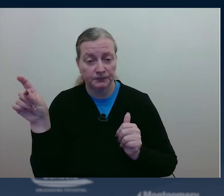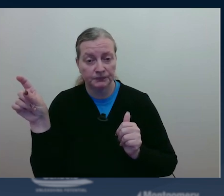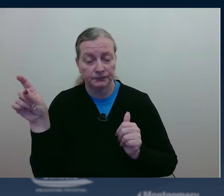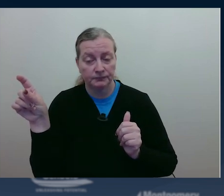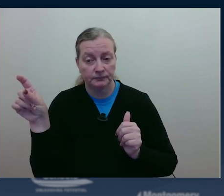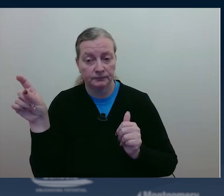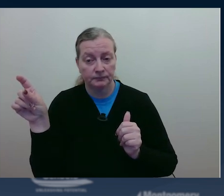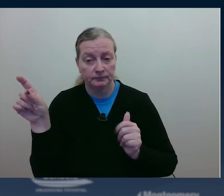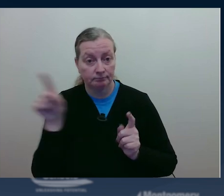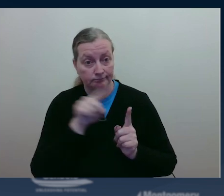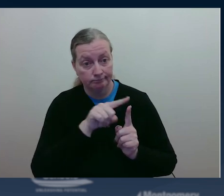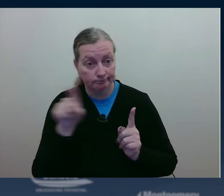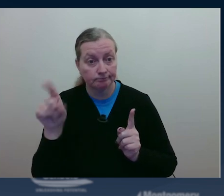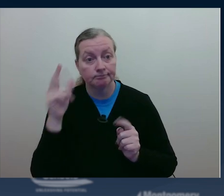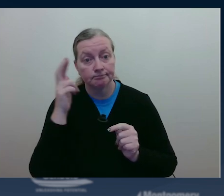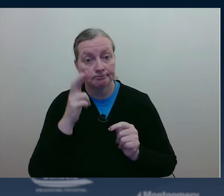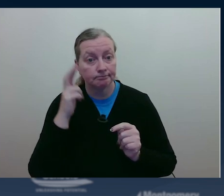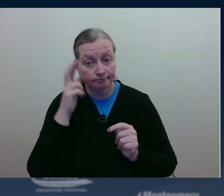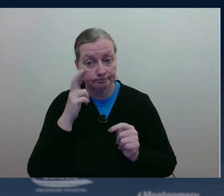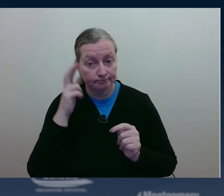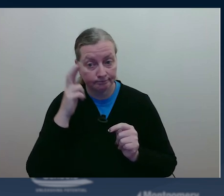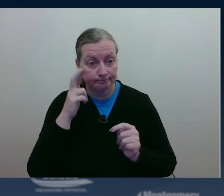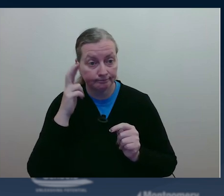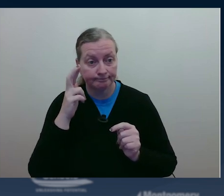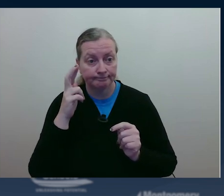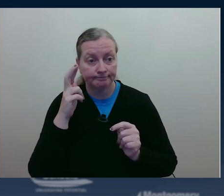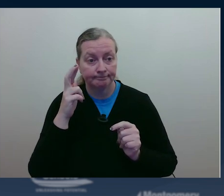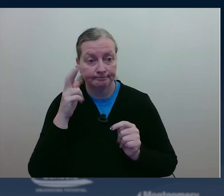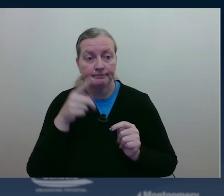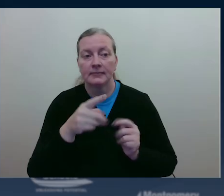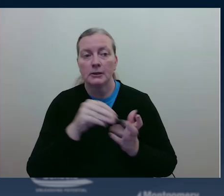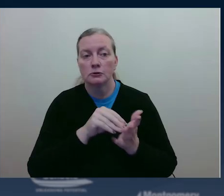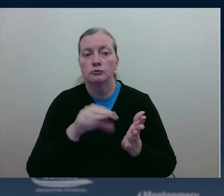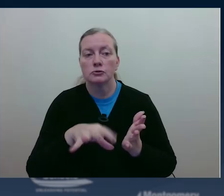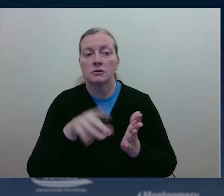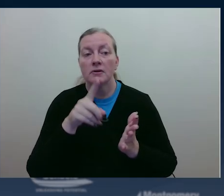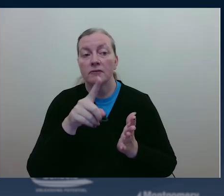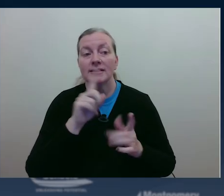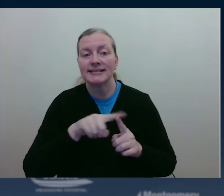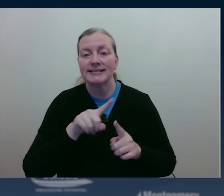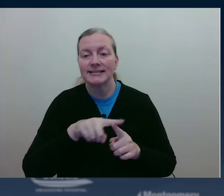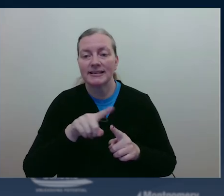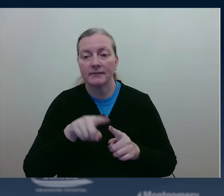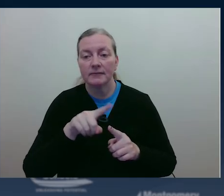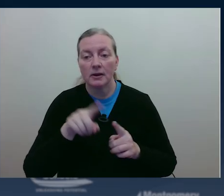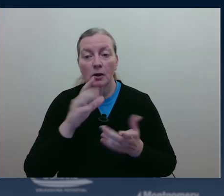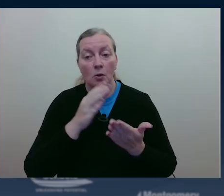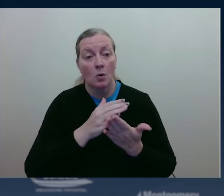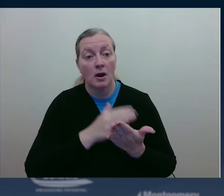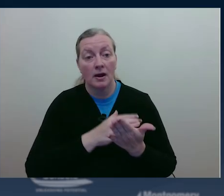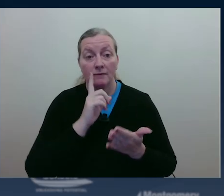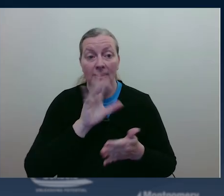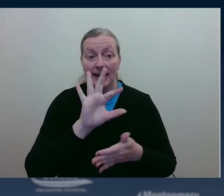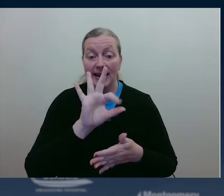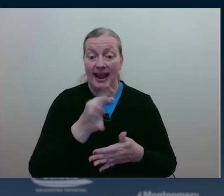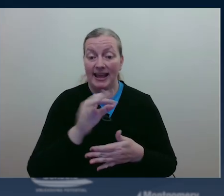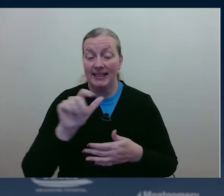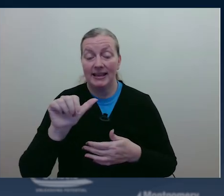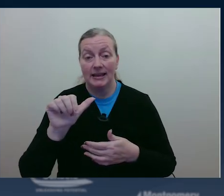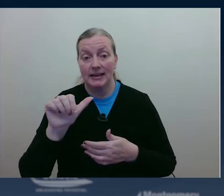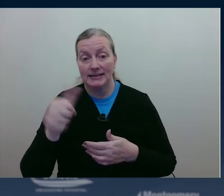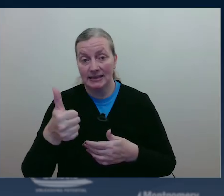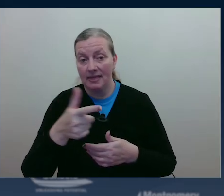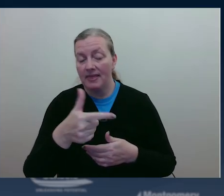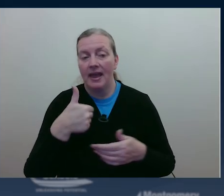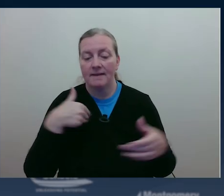are cohorted for their science courses in grades 9 and 10. Now, for grades 11 and